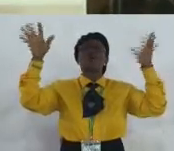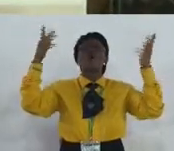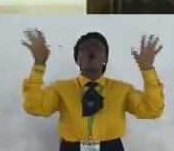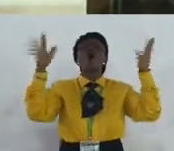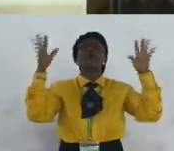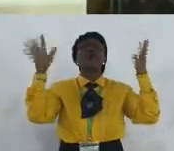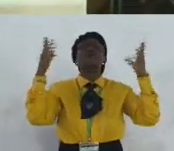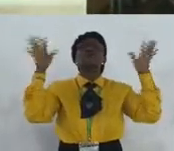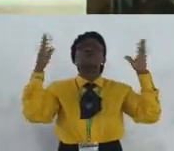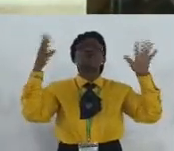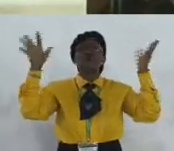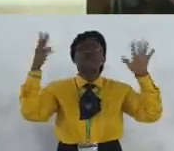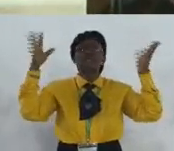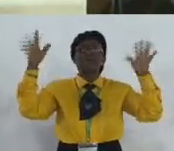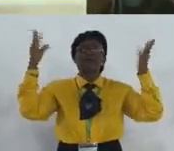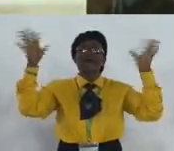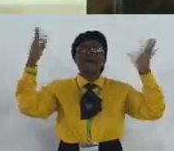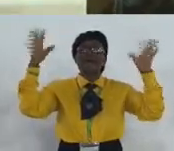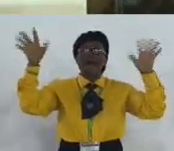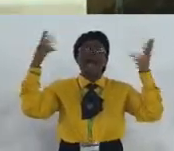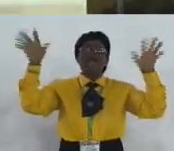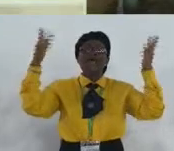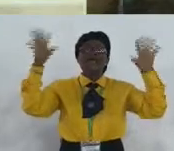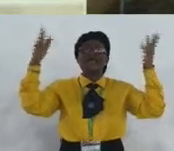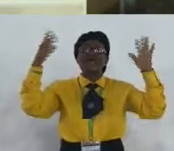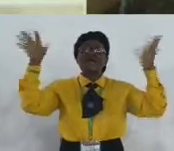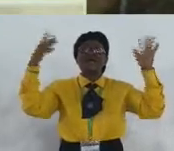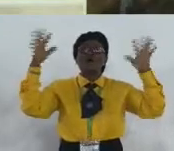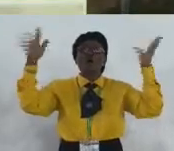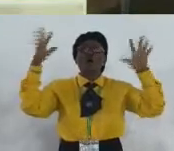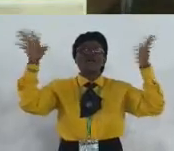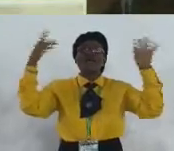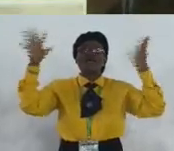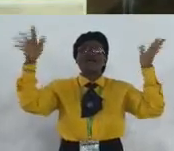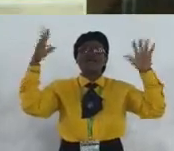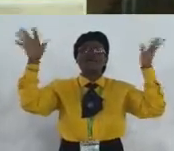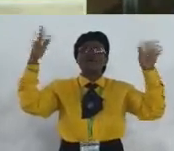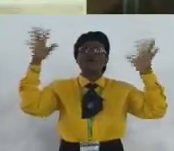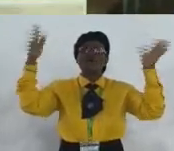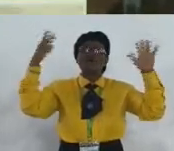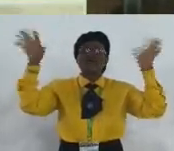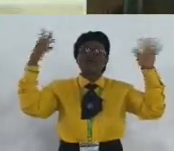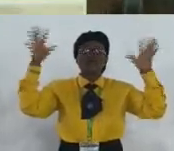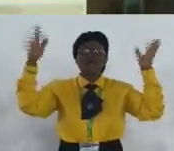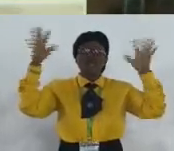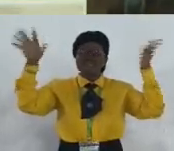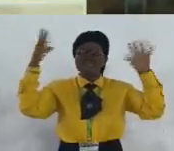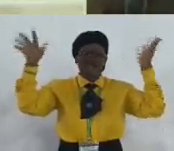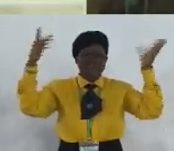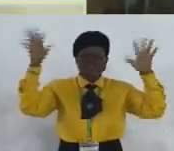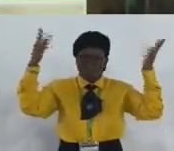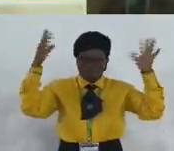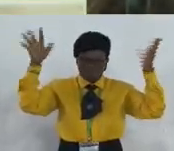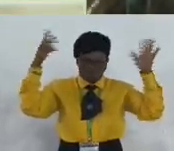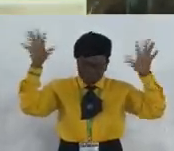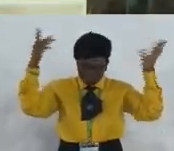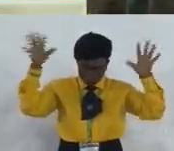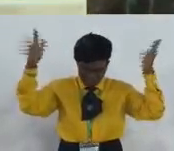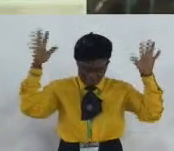of Jesus, in the mighty name of Jesus.